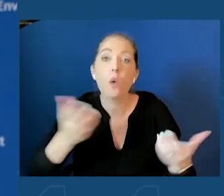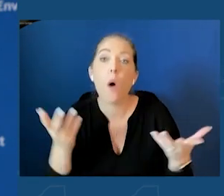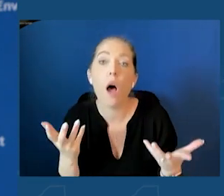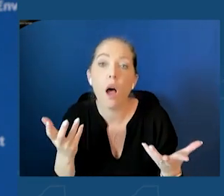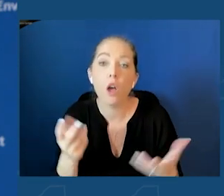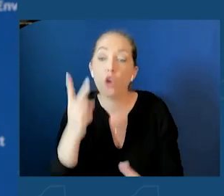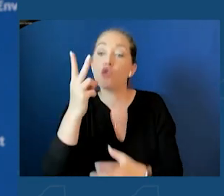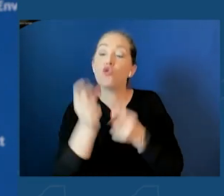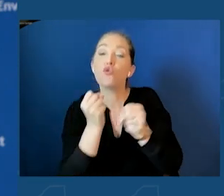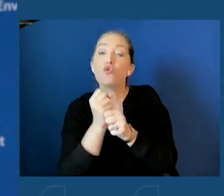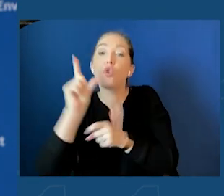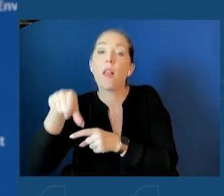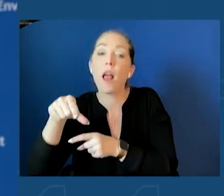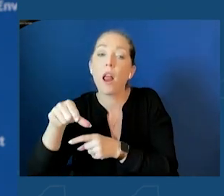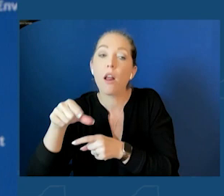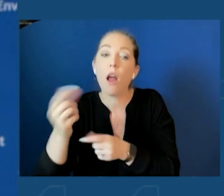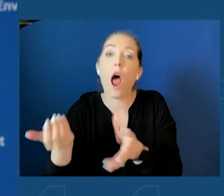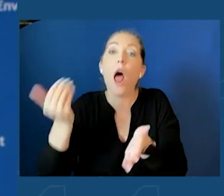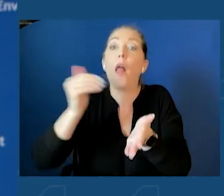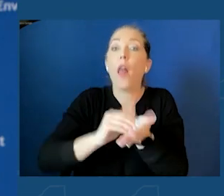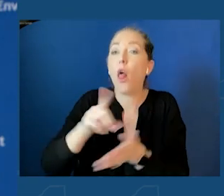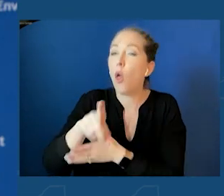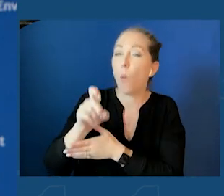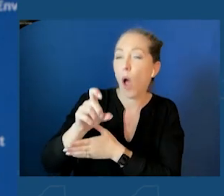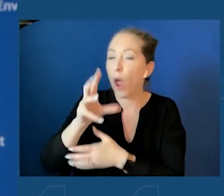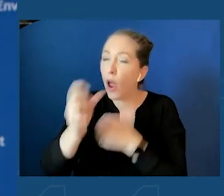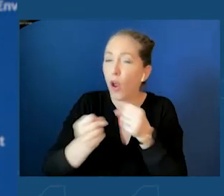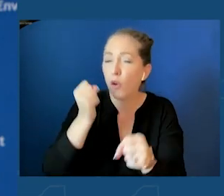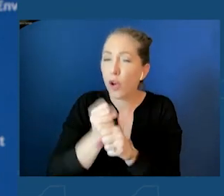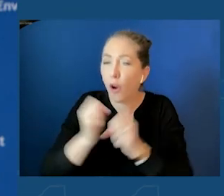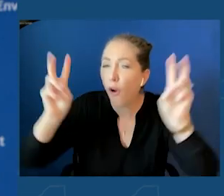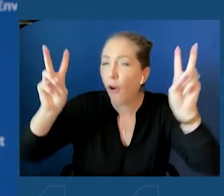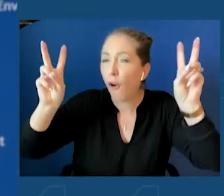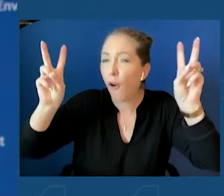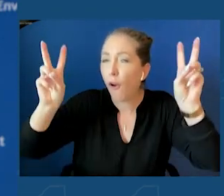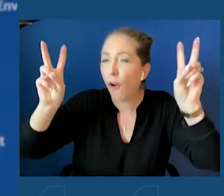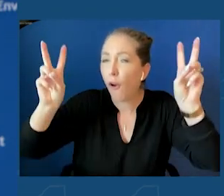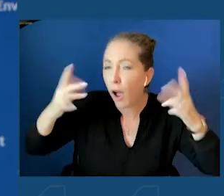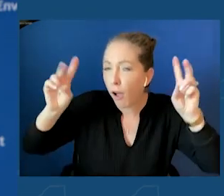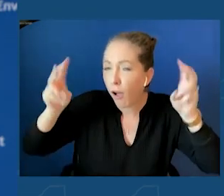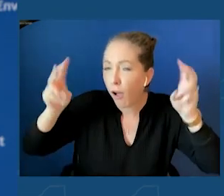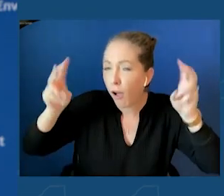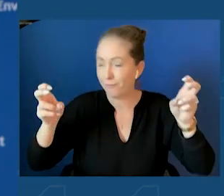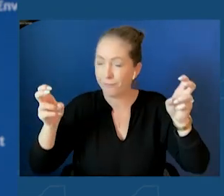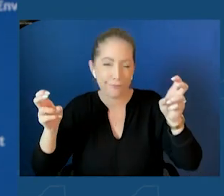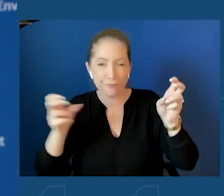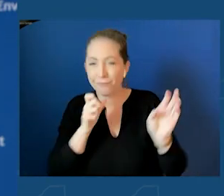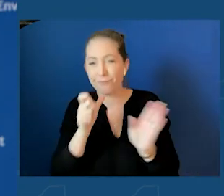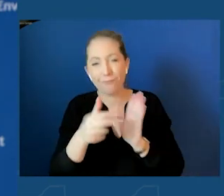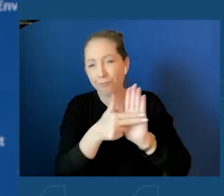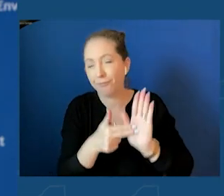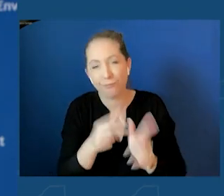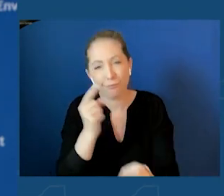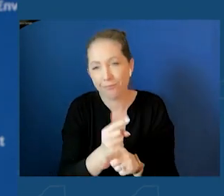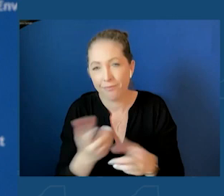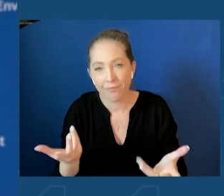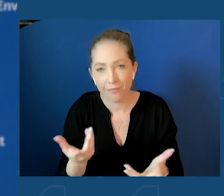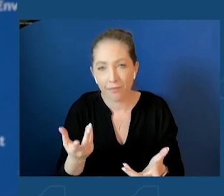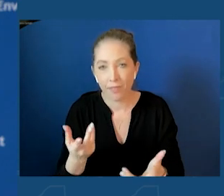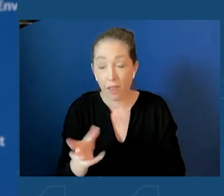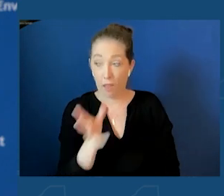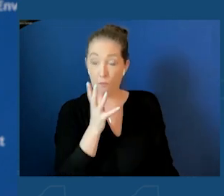100-year event. I'm not buying the 100-year event label anymore. It just doesn't seem to work because Mother Nature isn't paying attention to